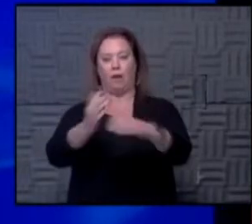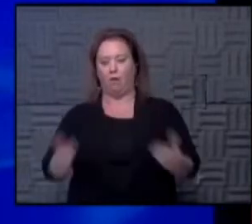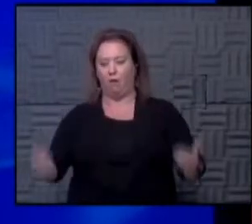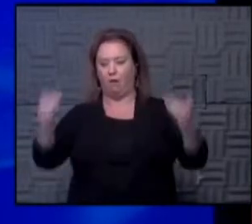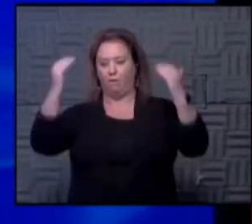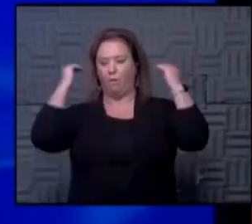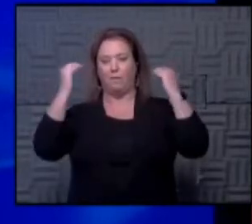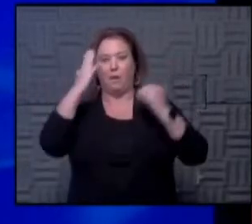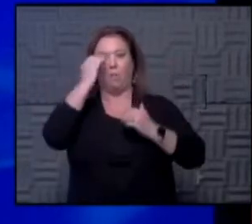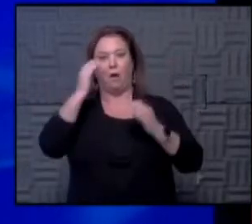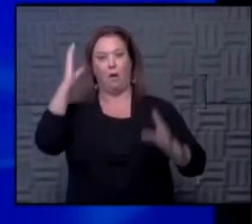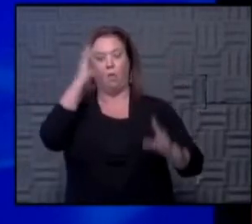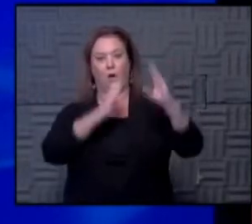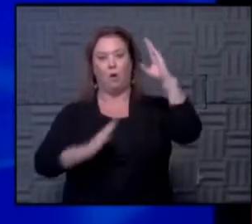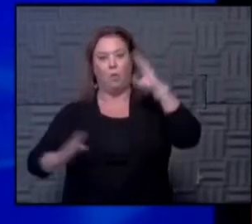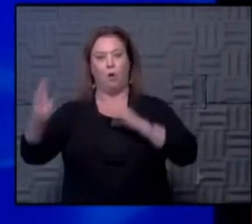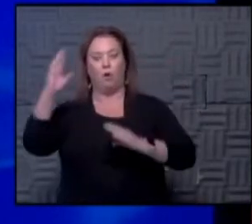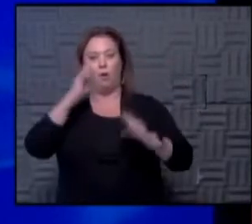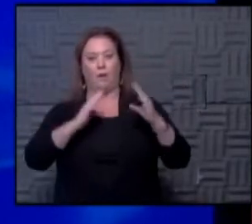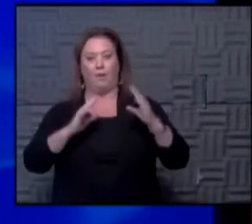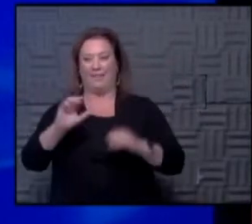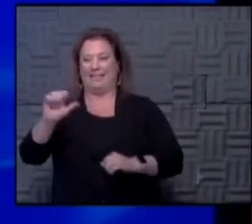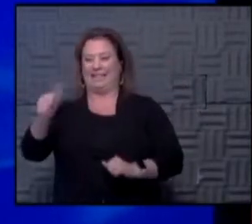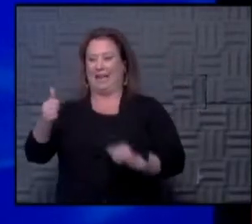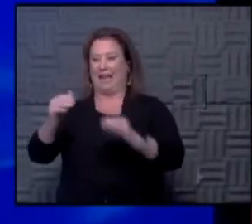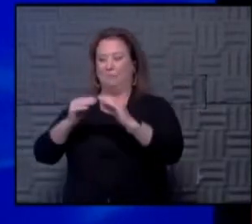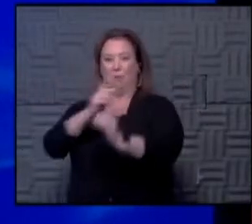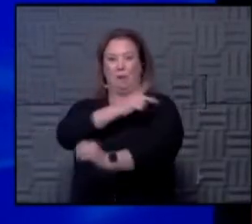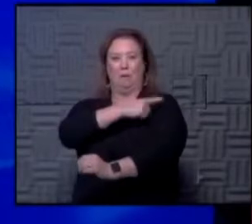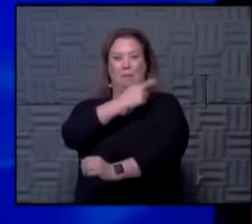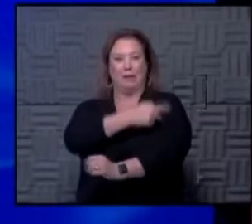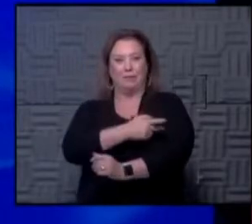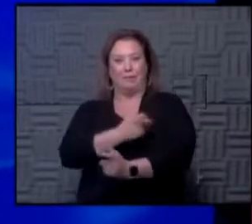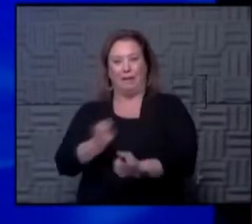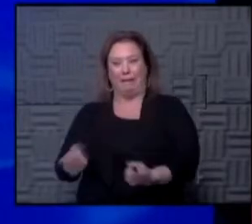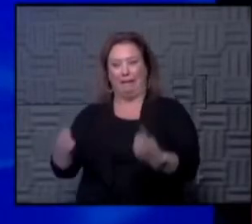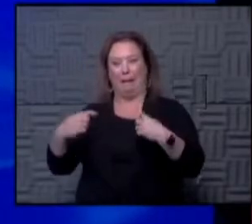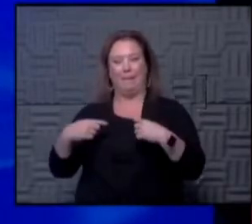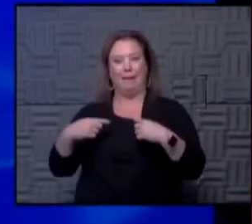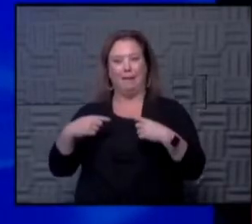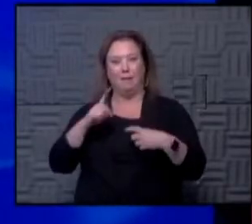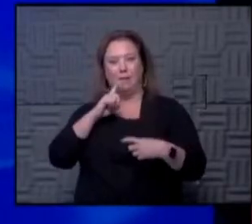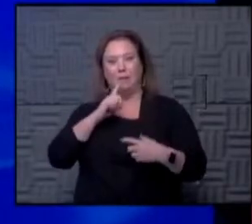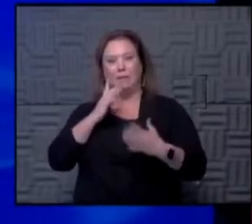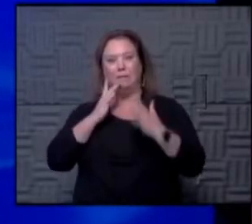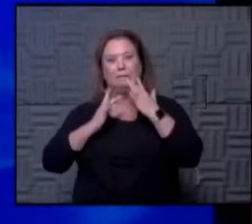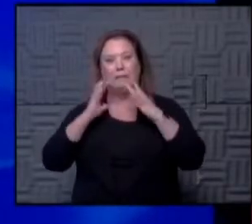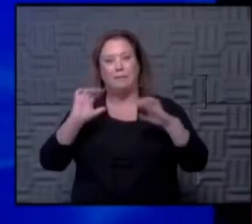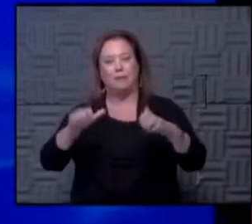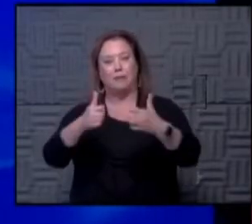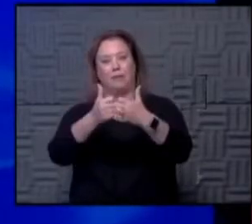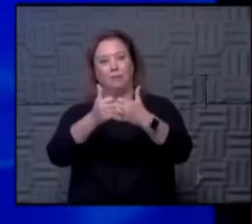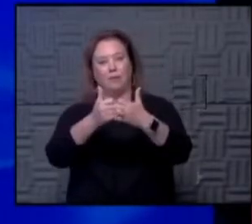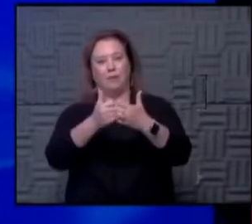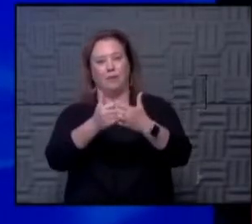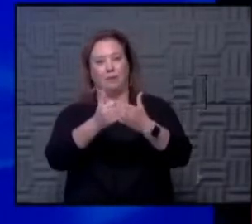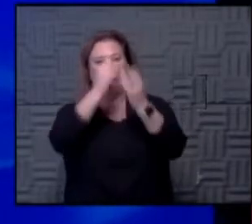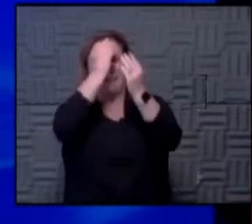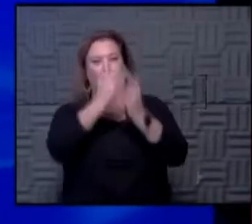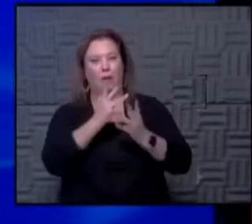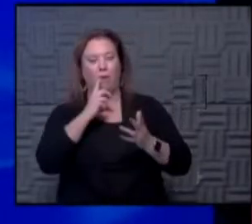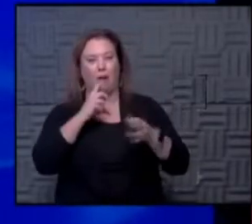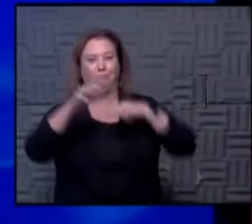why we're worried that a flood, right, of 10 more patients would be really challenging, let me know and I'll try to run through it